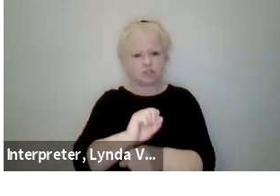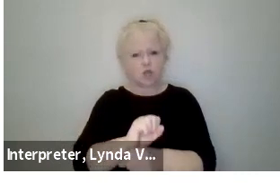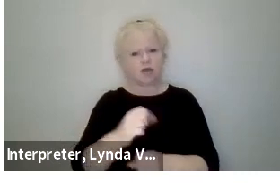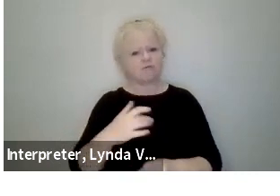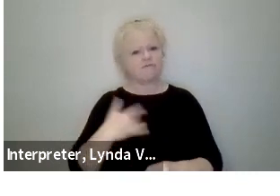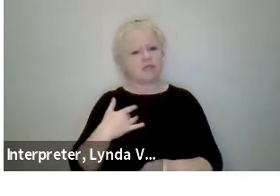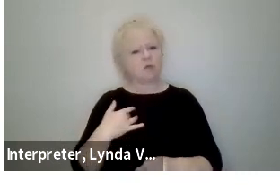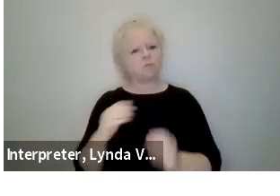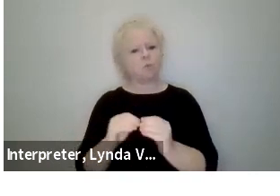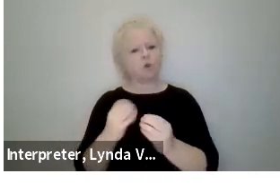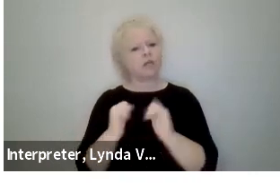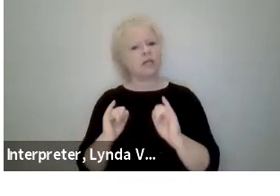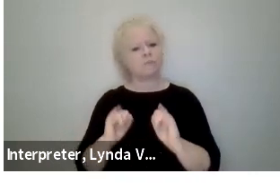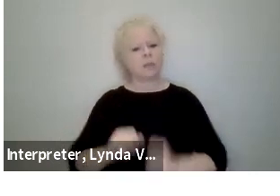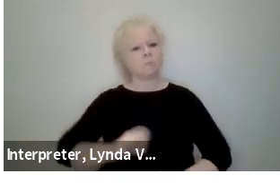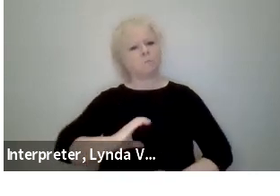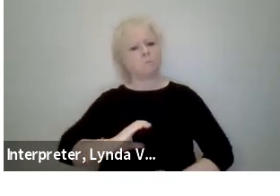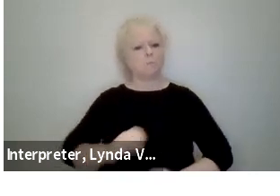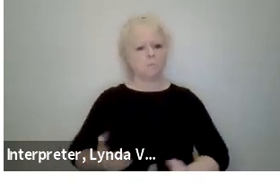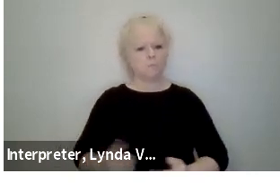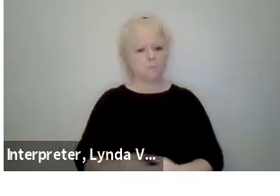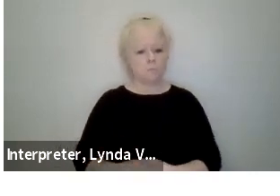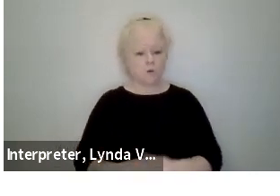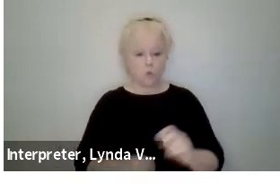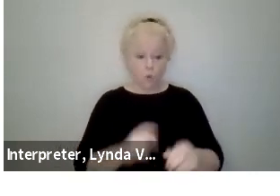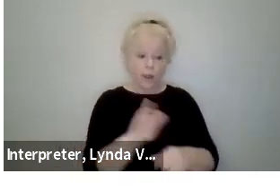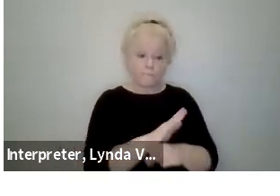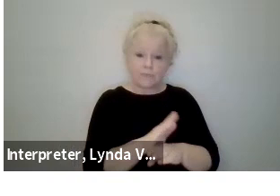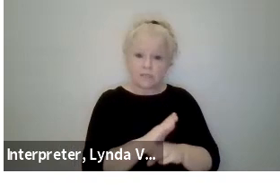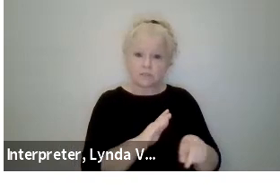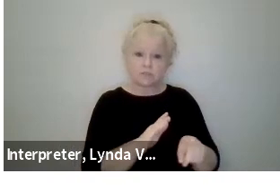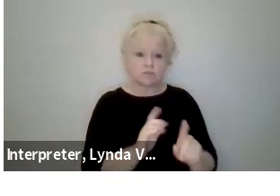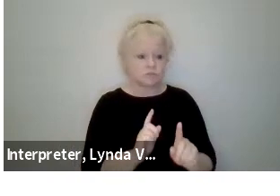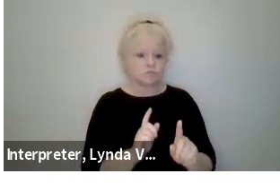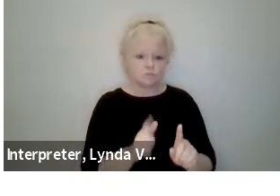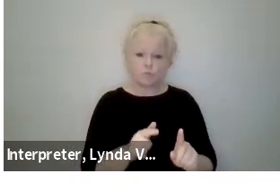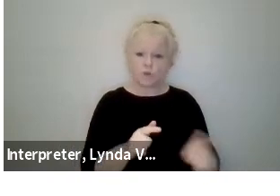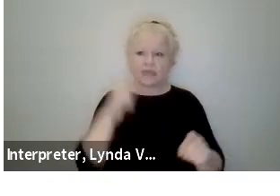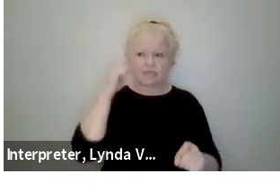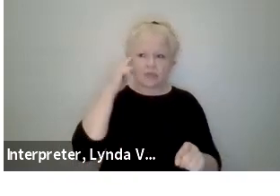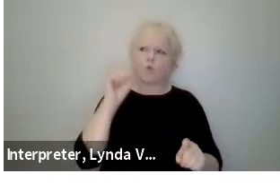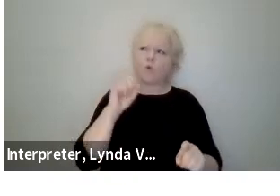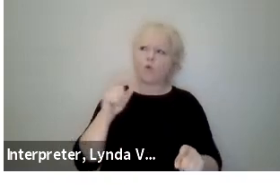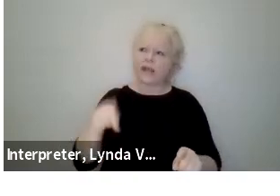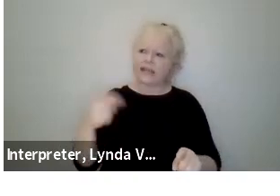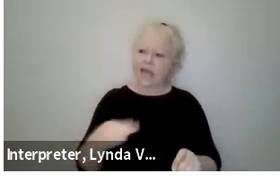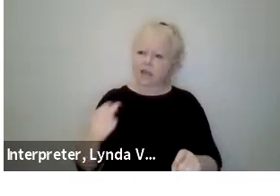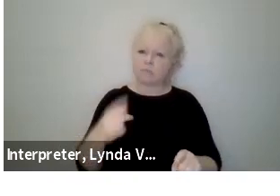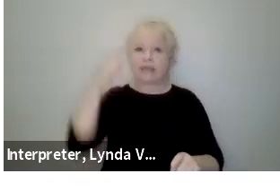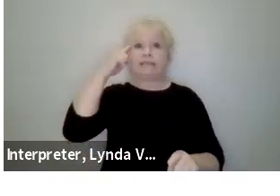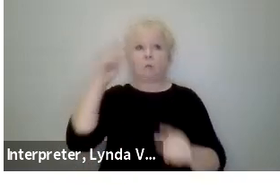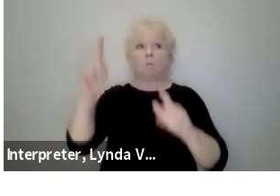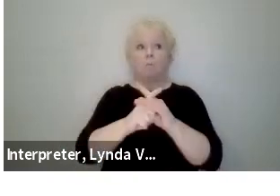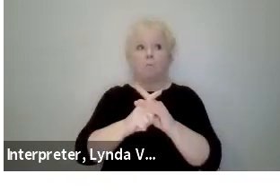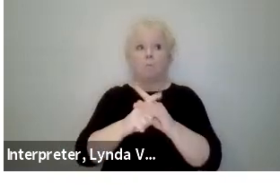of independence, to be that place where businesses go to when they have hiring needs. And so we always